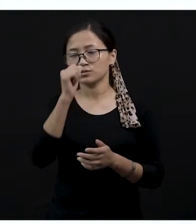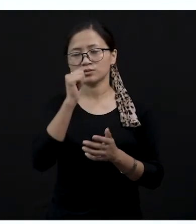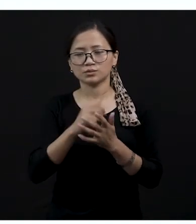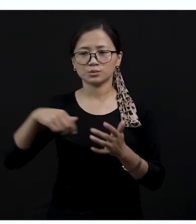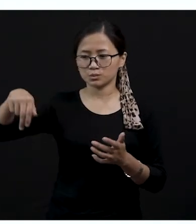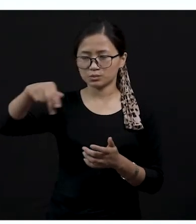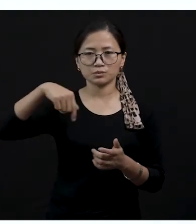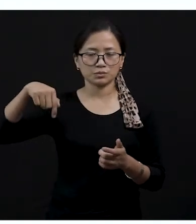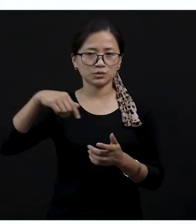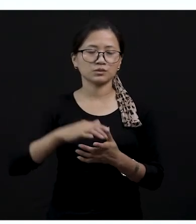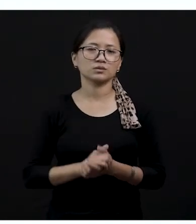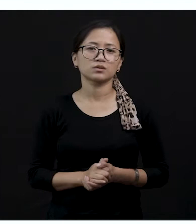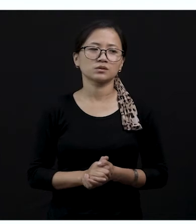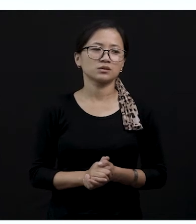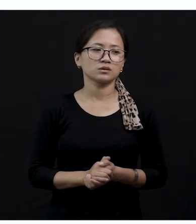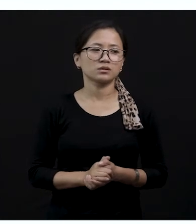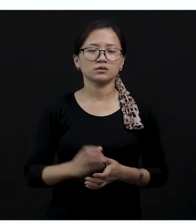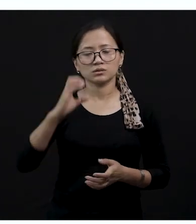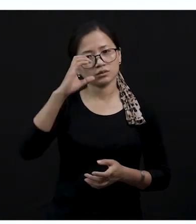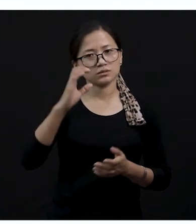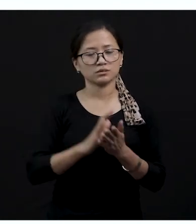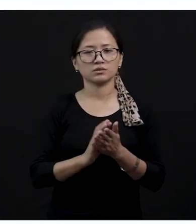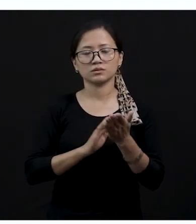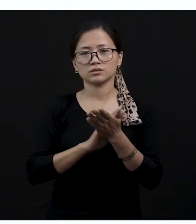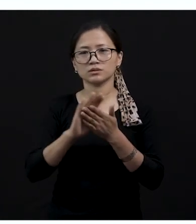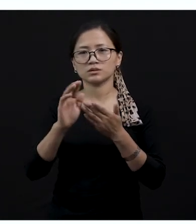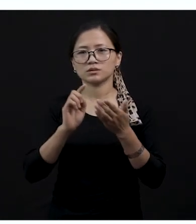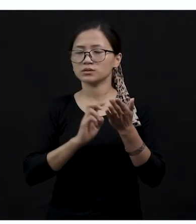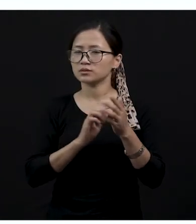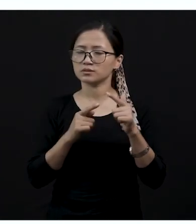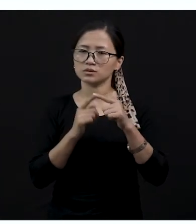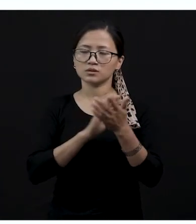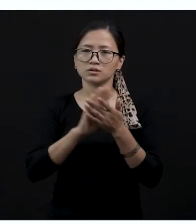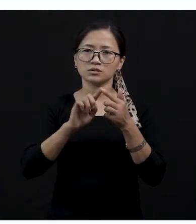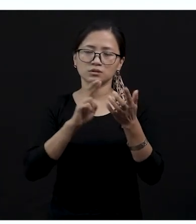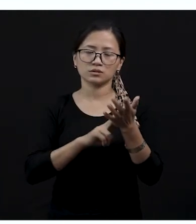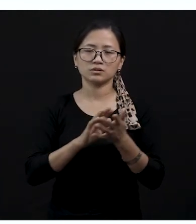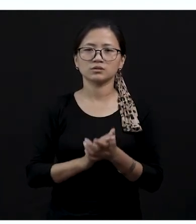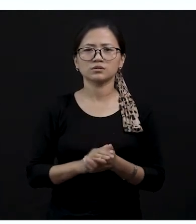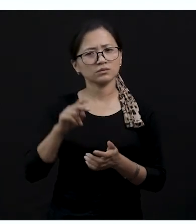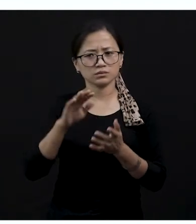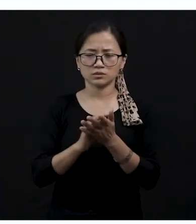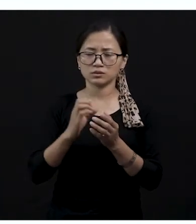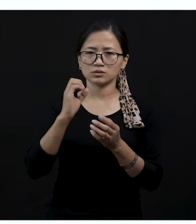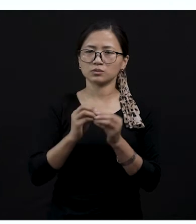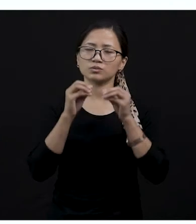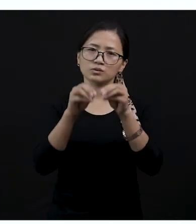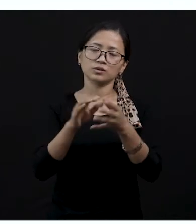right? So we will try to give tent as C, okay? We will give this name as C. Now next is